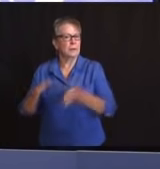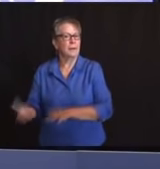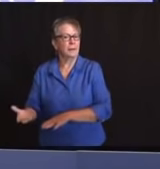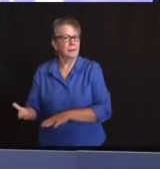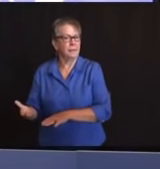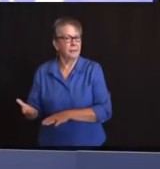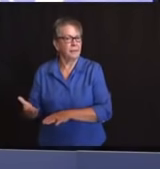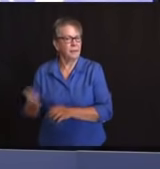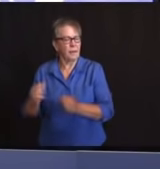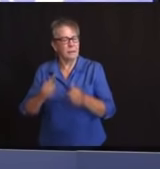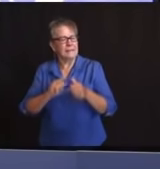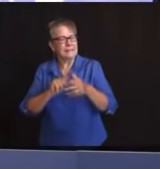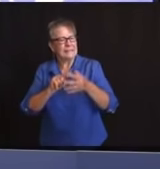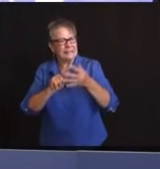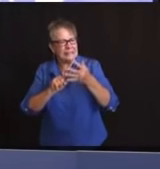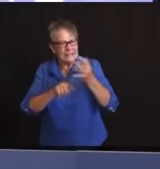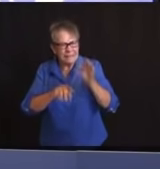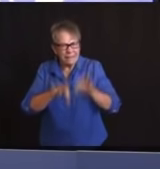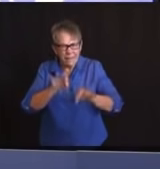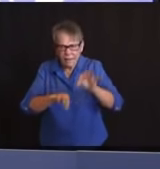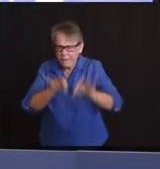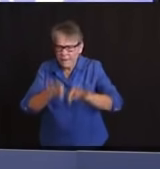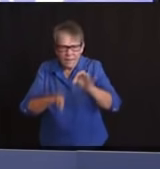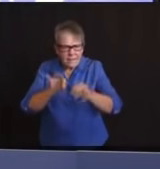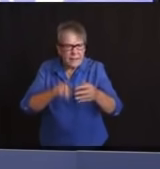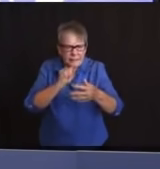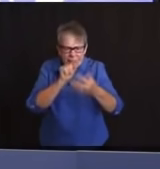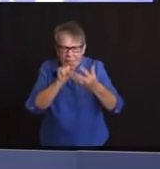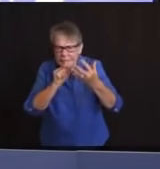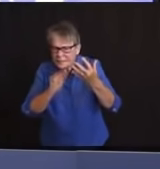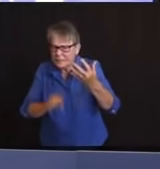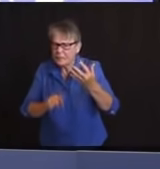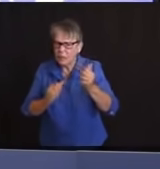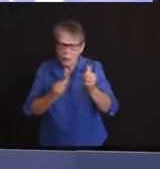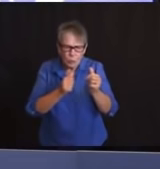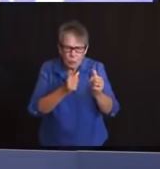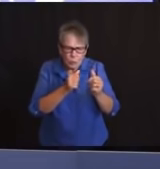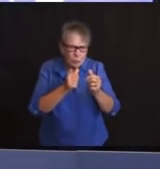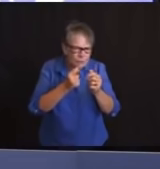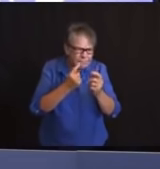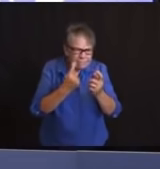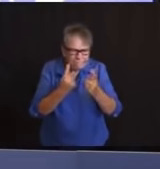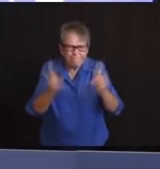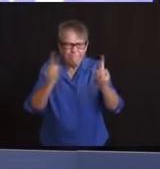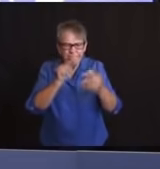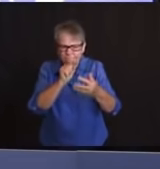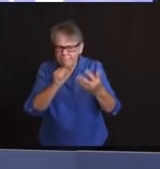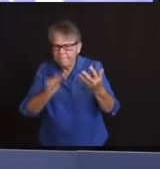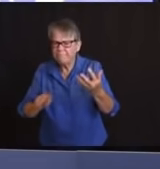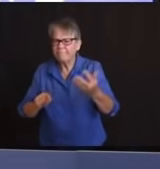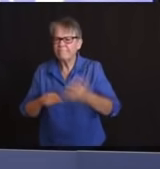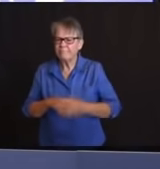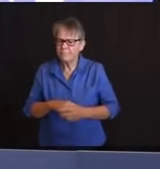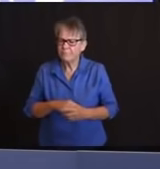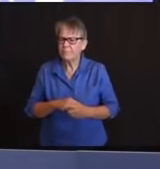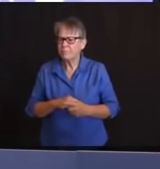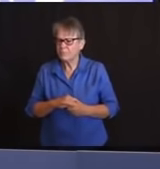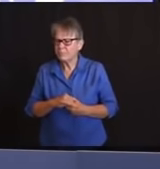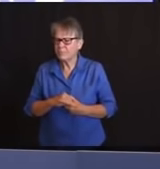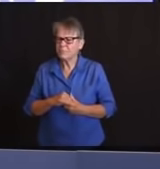Drug Administration approved the emergency use of convalescent plasma therapy for hospitalized coronavirus